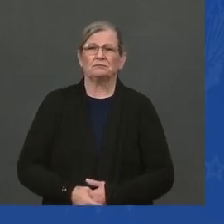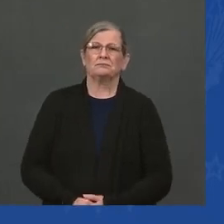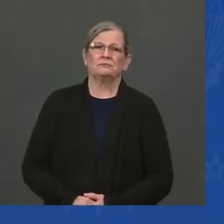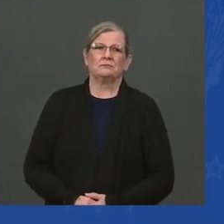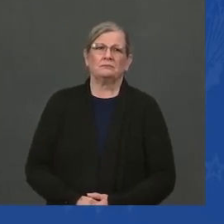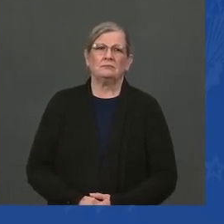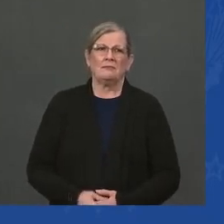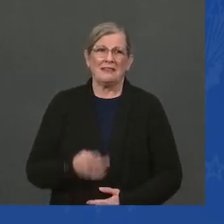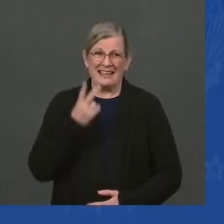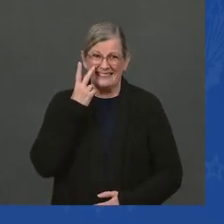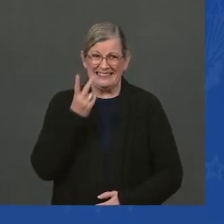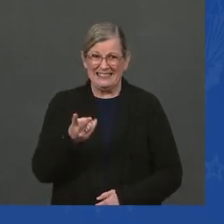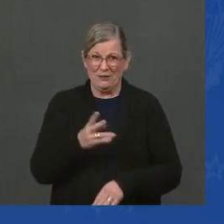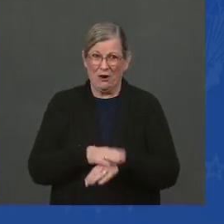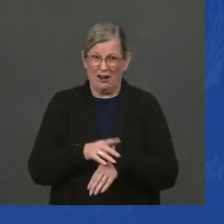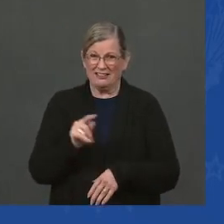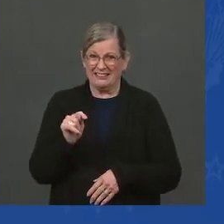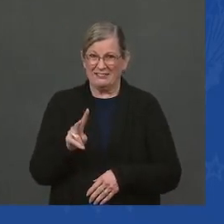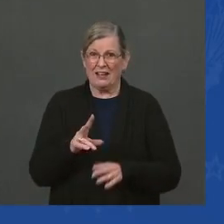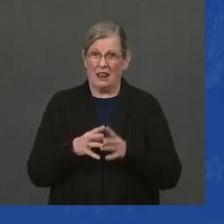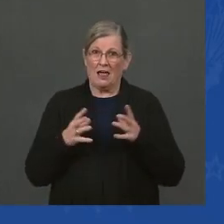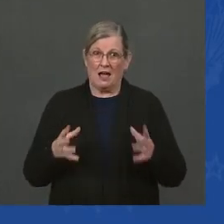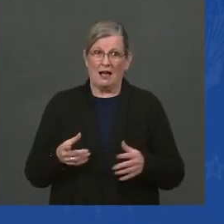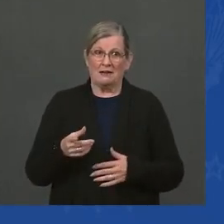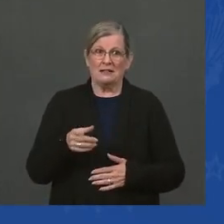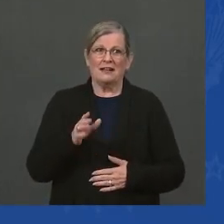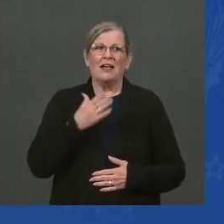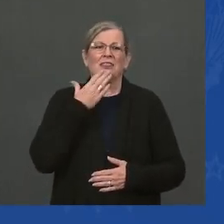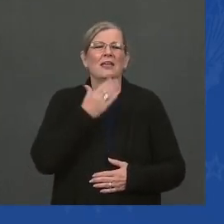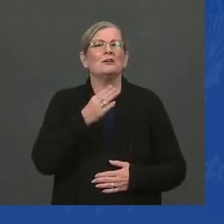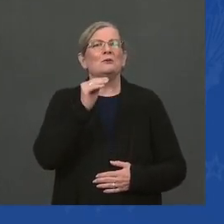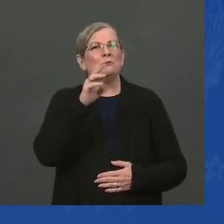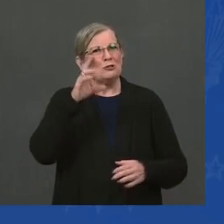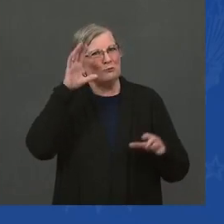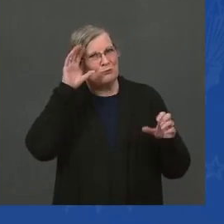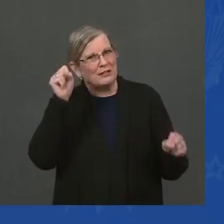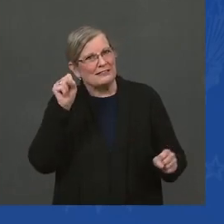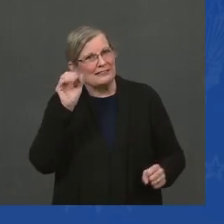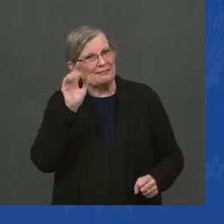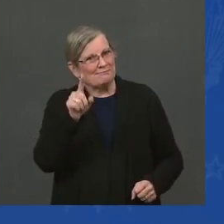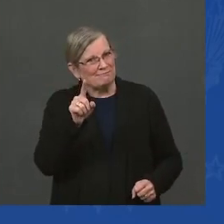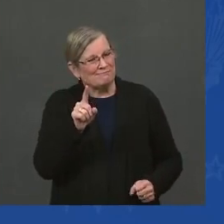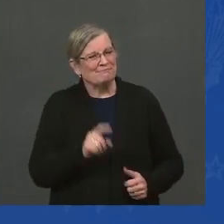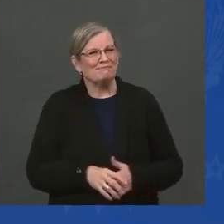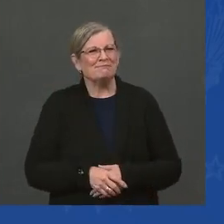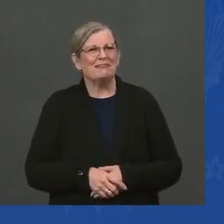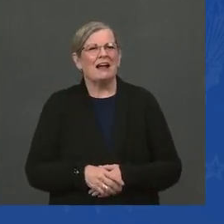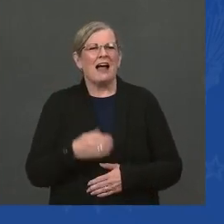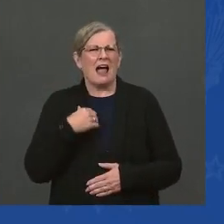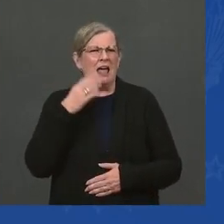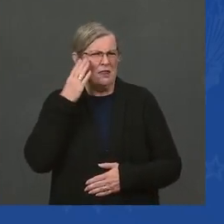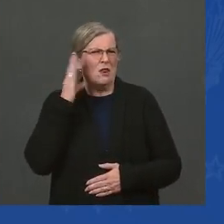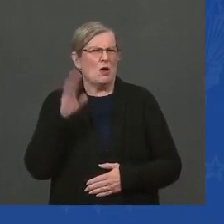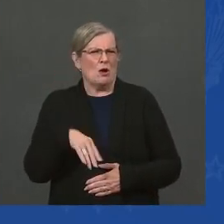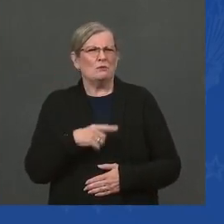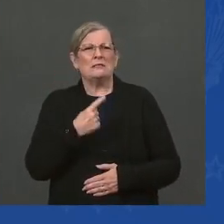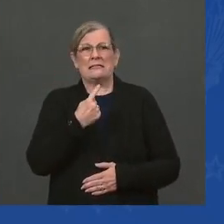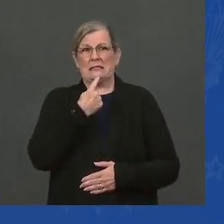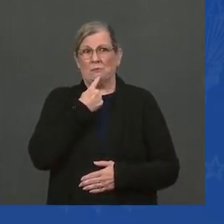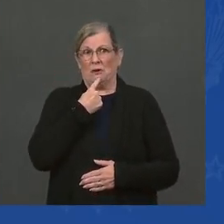Thank you very much, Mr. President. You noted your disappointment with Chinese actions on climate in Rome, and